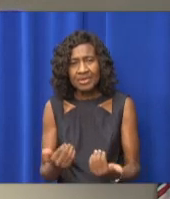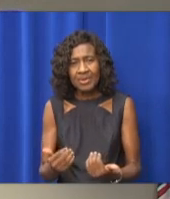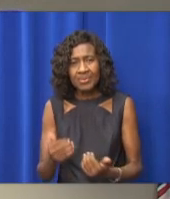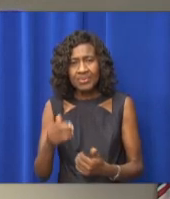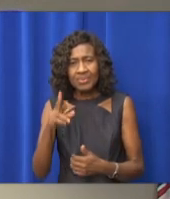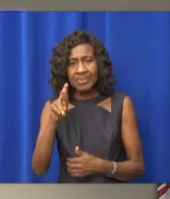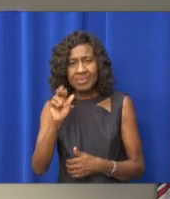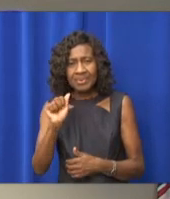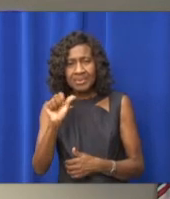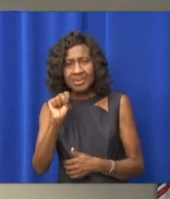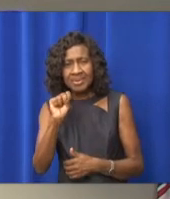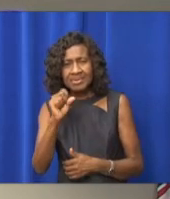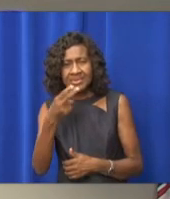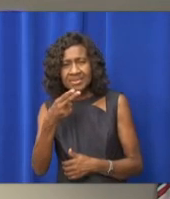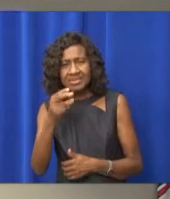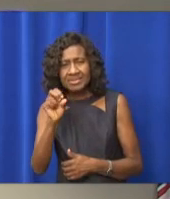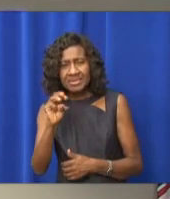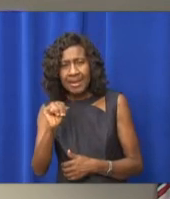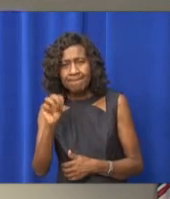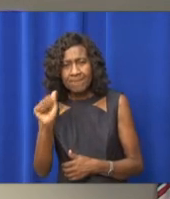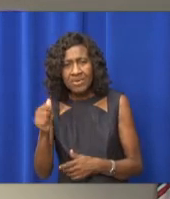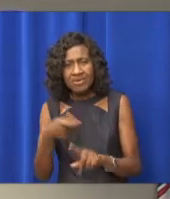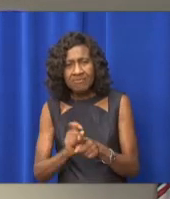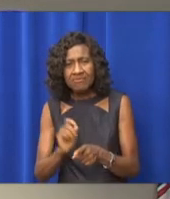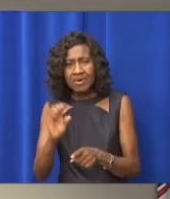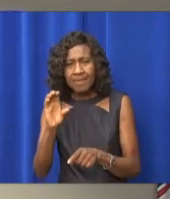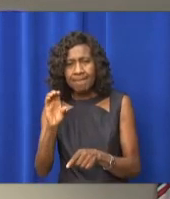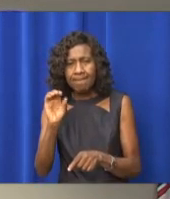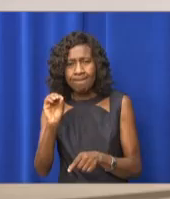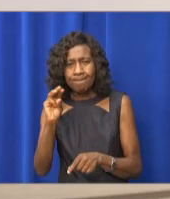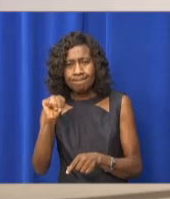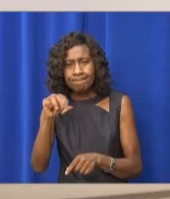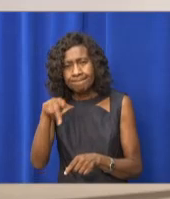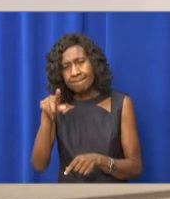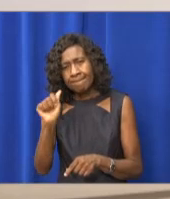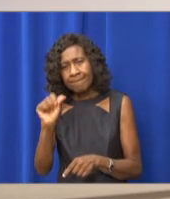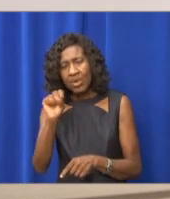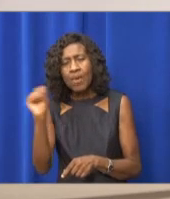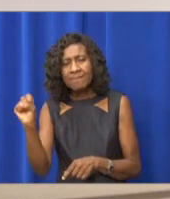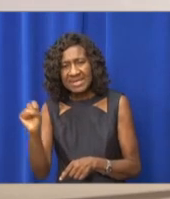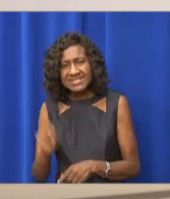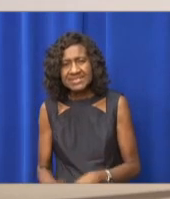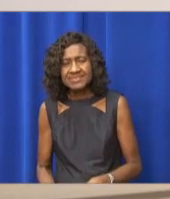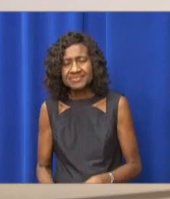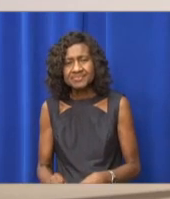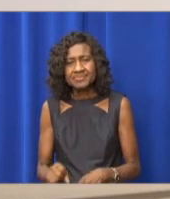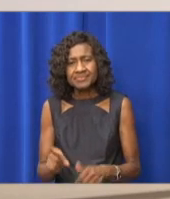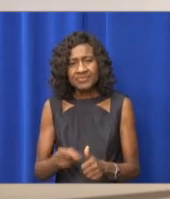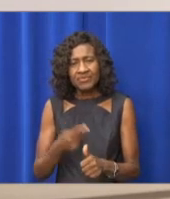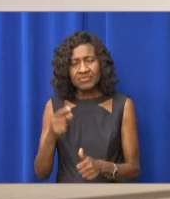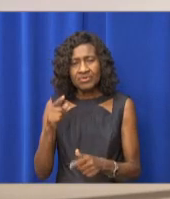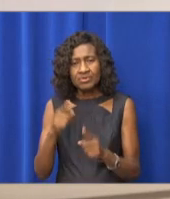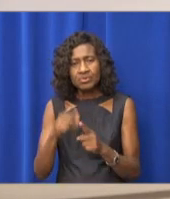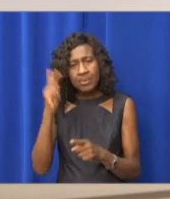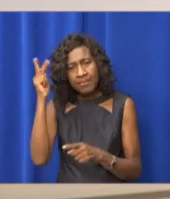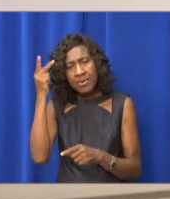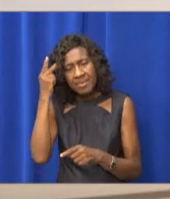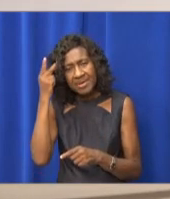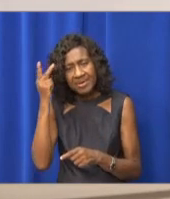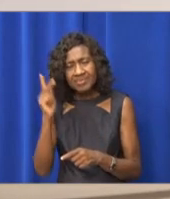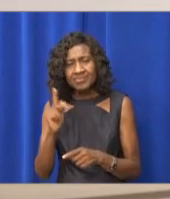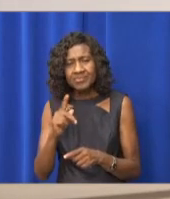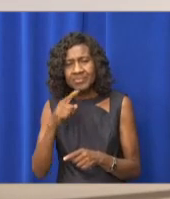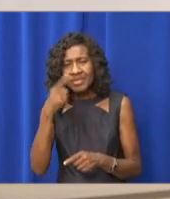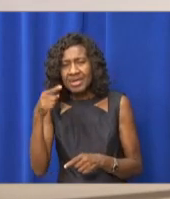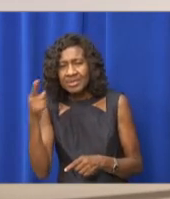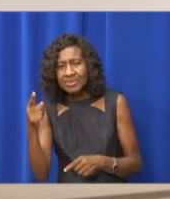Reshma from the Compass. Thank you, Donna. My first question goes to the Premier. You announced some good news here